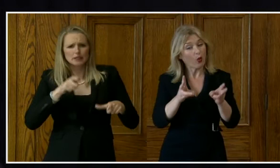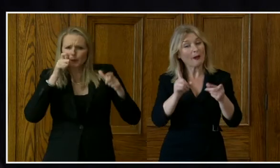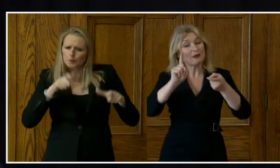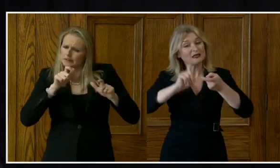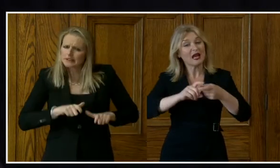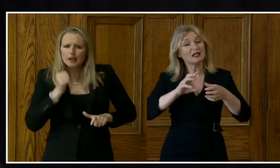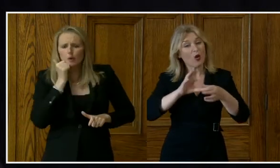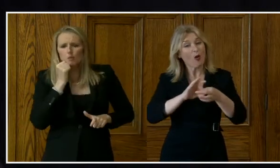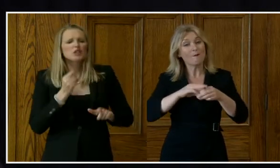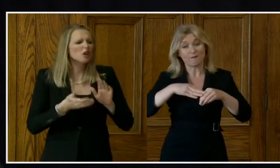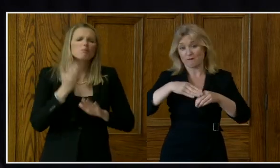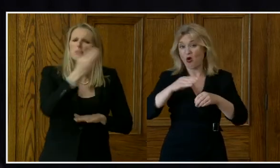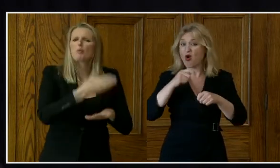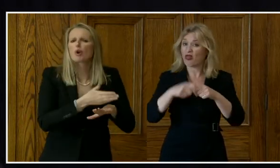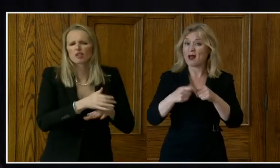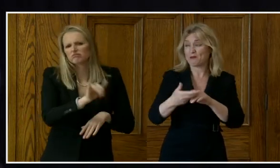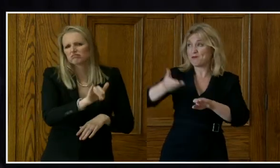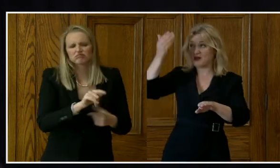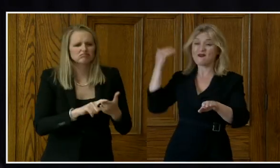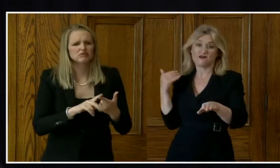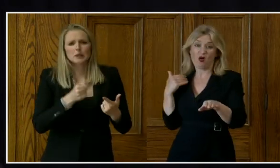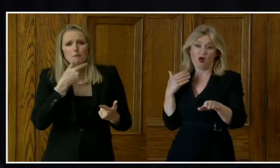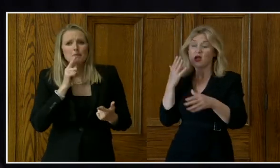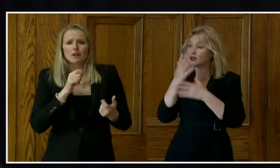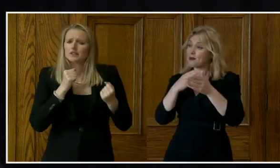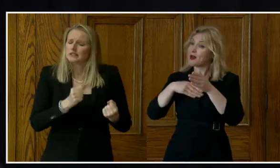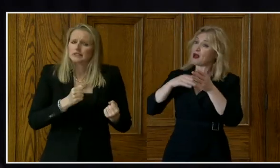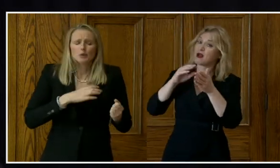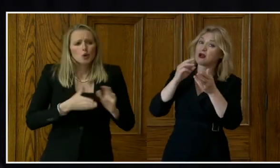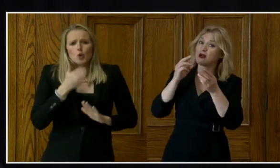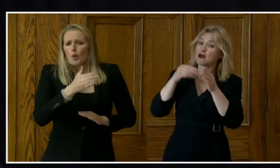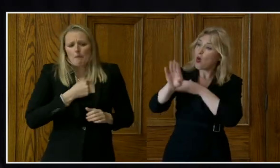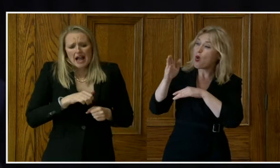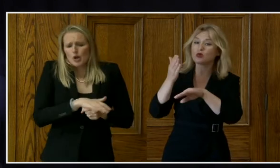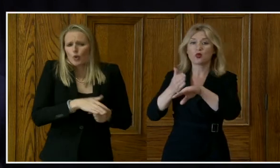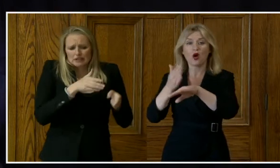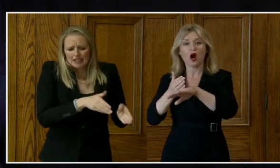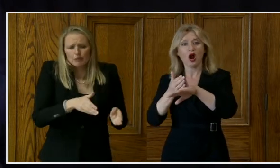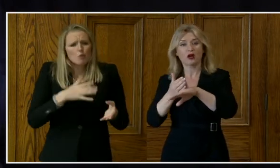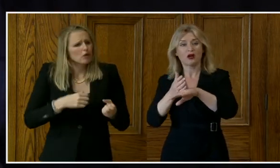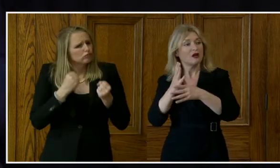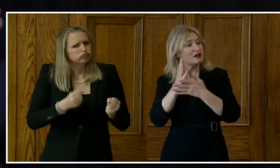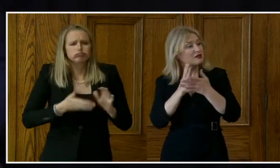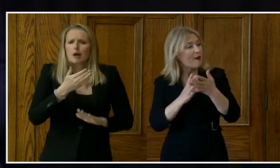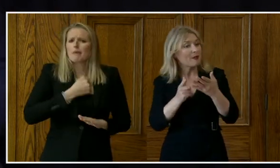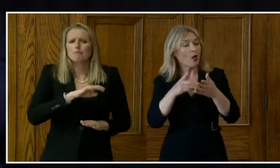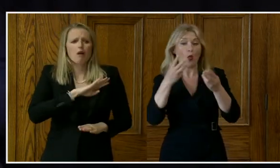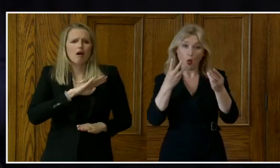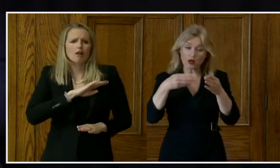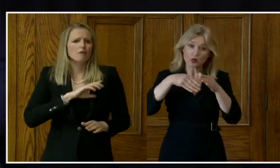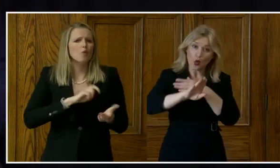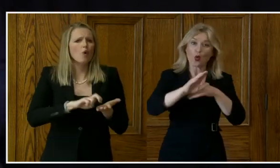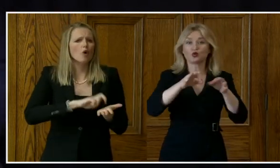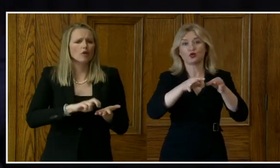to business. Some people will really want to go to that local cemetery or that local park for a walk, but they can do that with